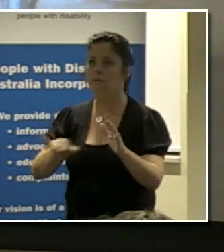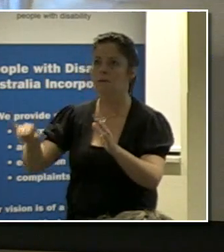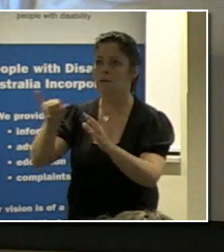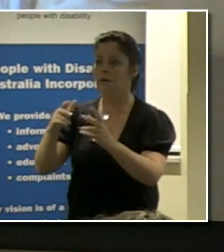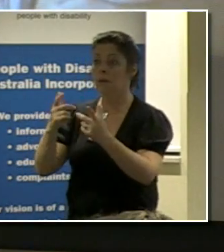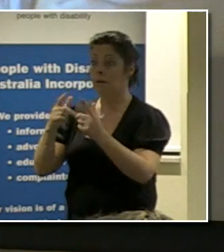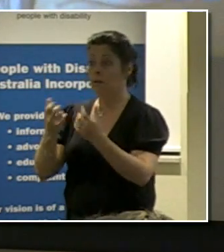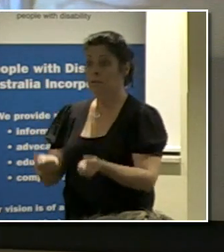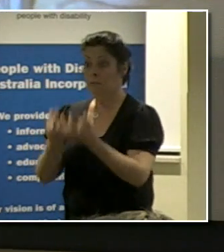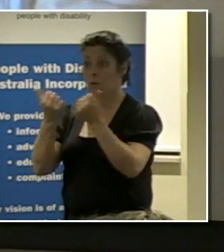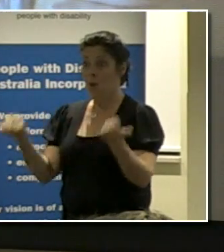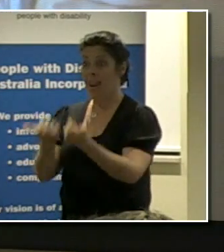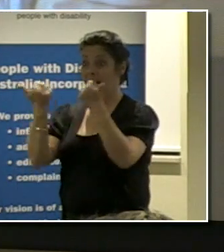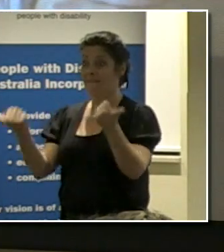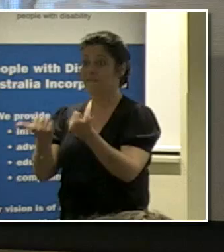that's probably